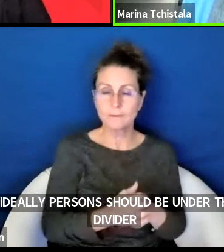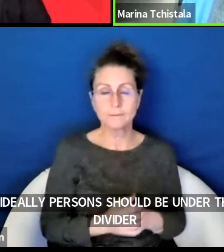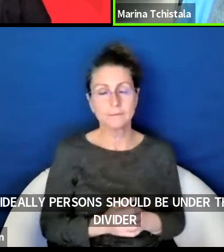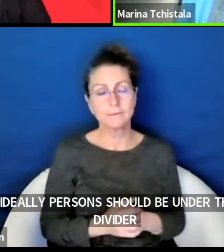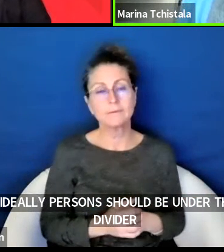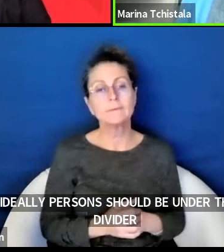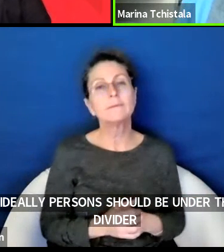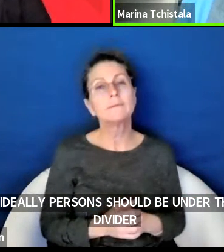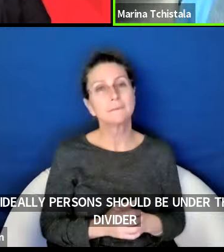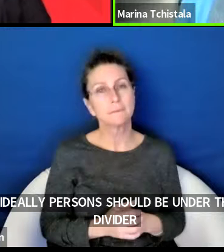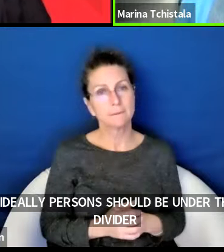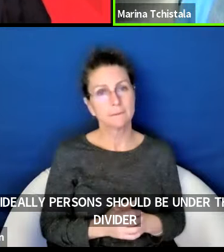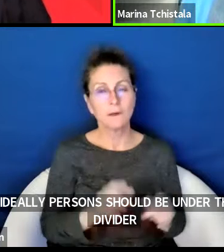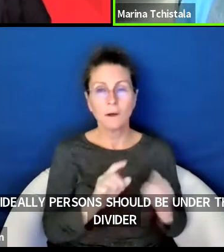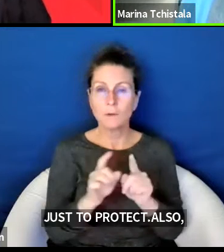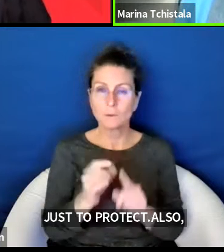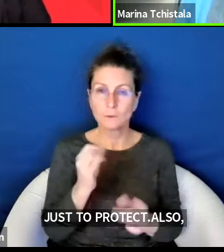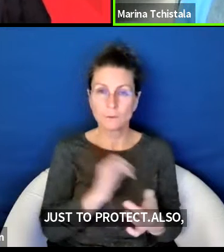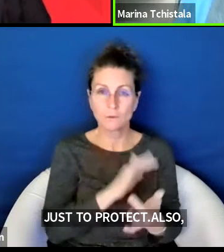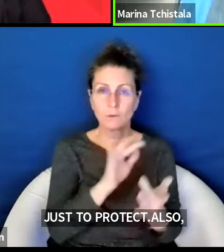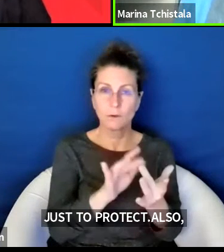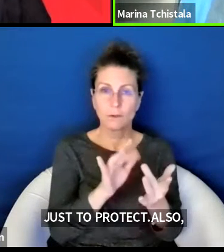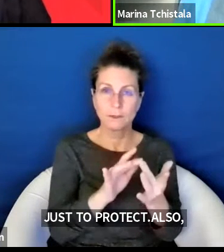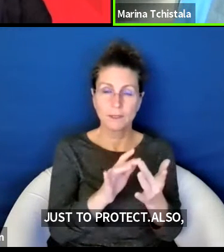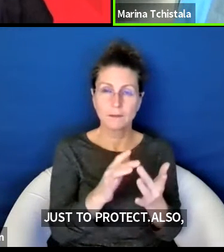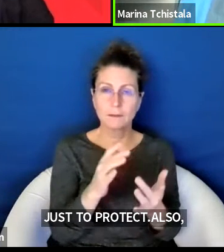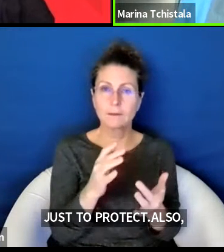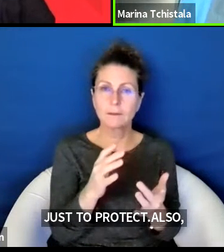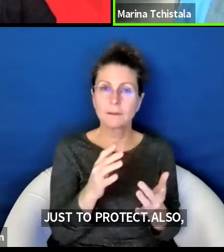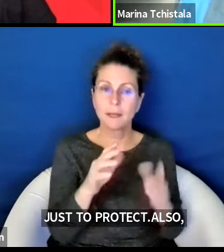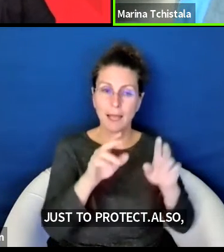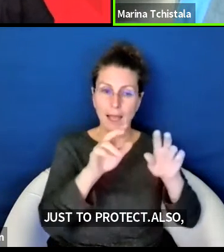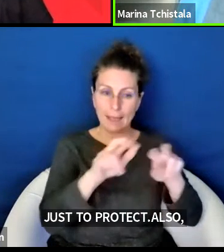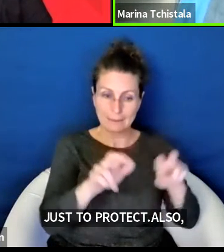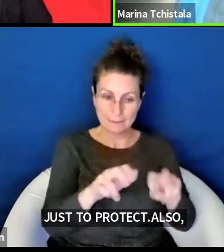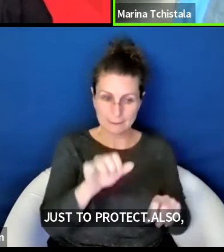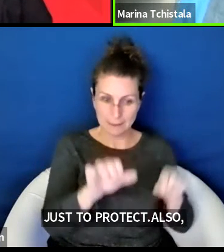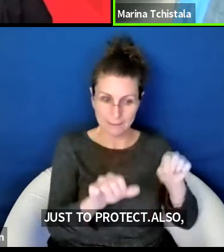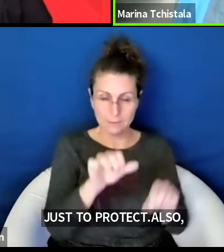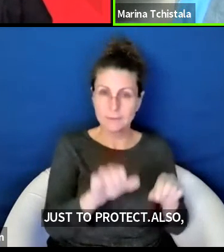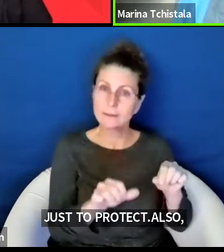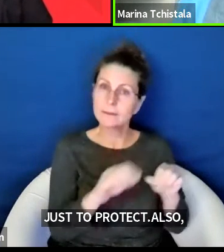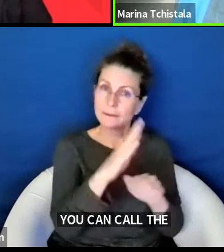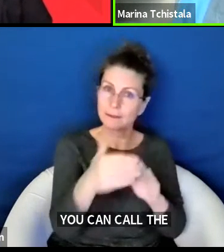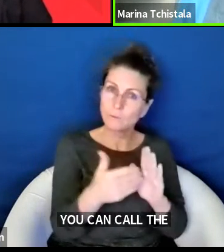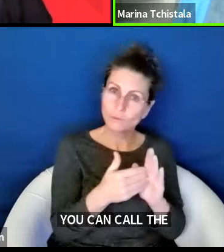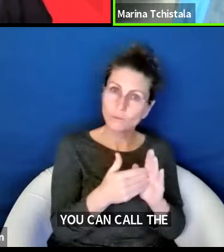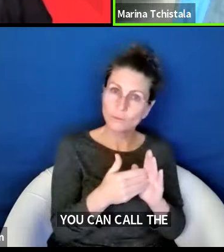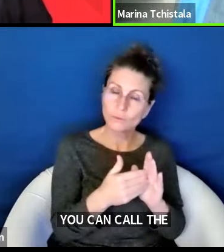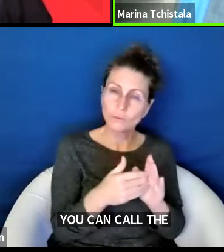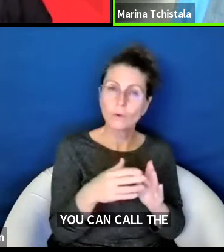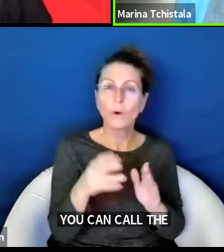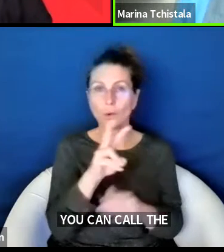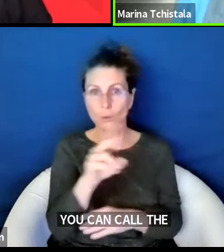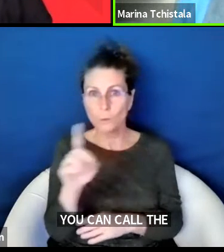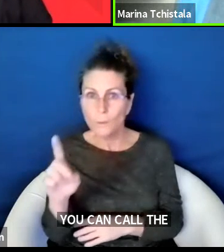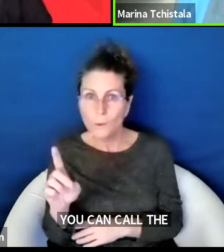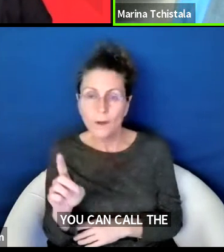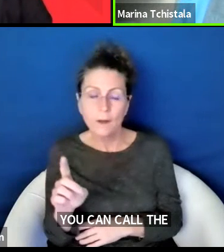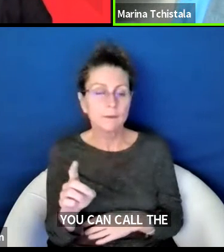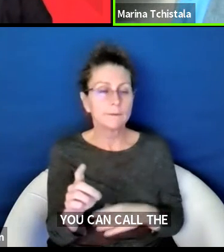the hotline, Toronto Public Health, or the assessment center, and ask them what you can do in